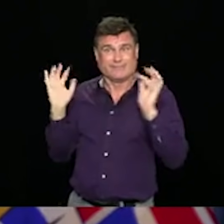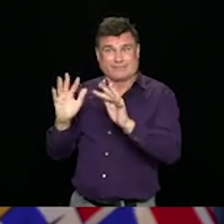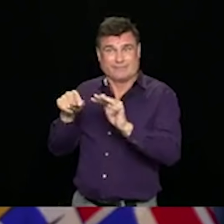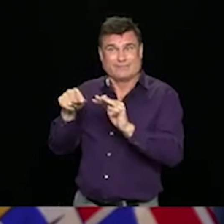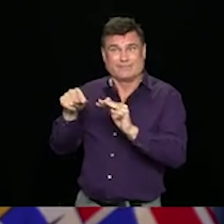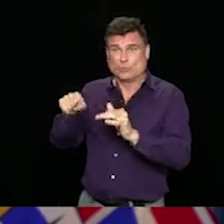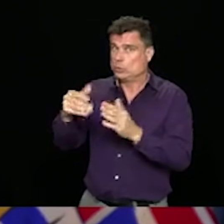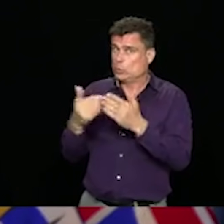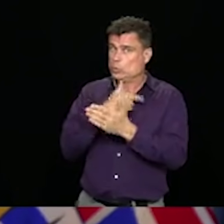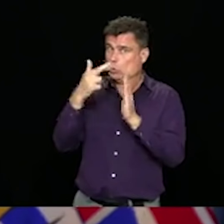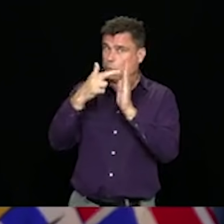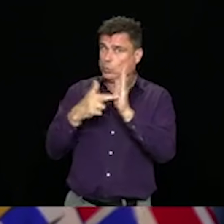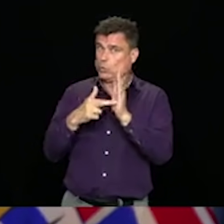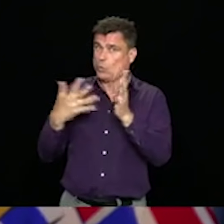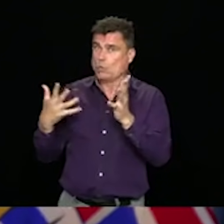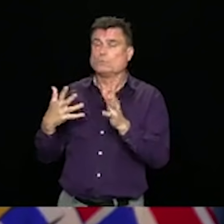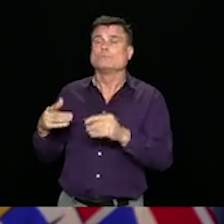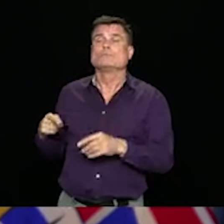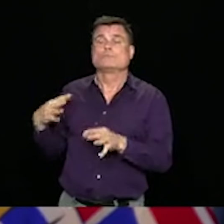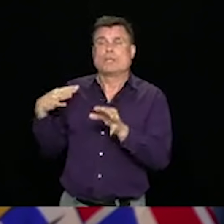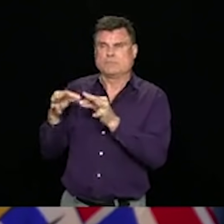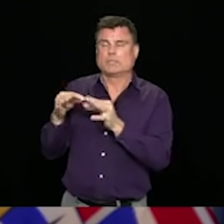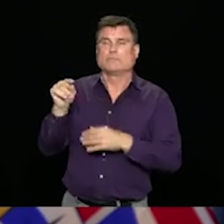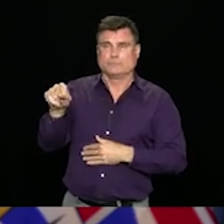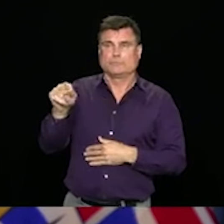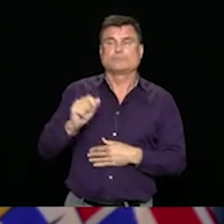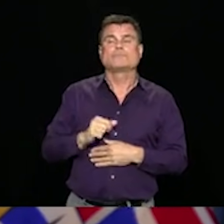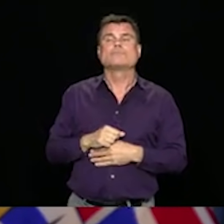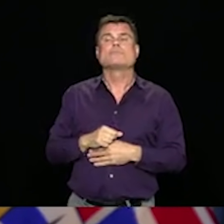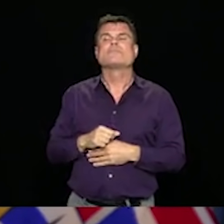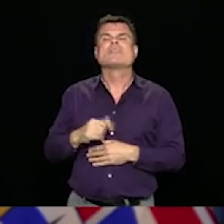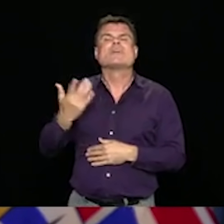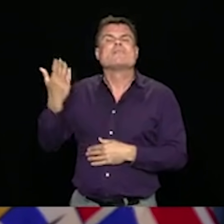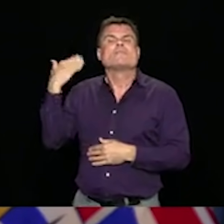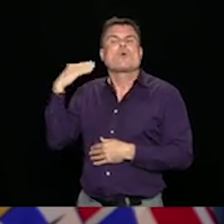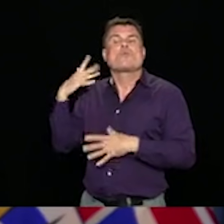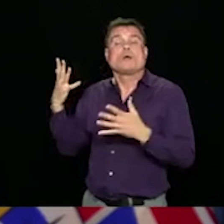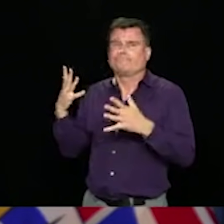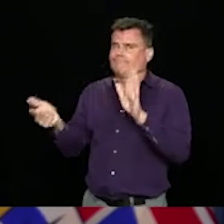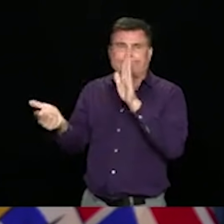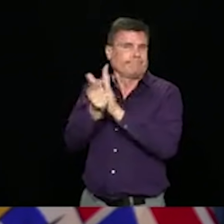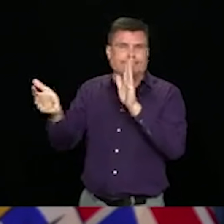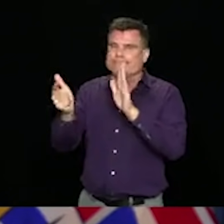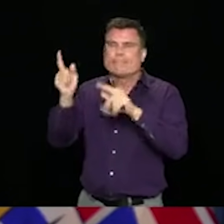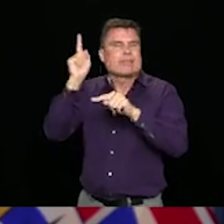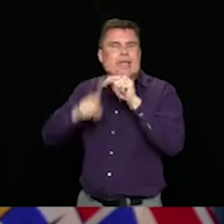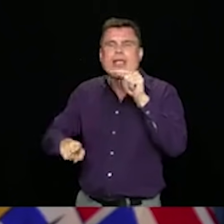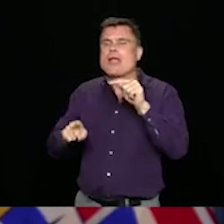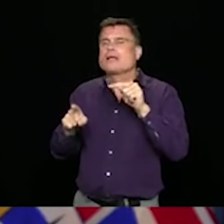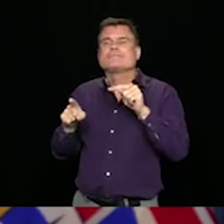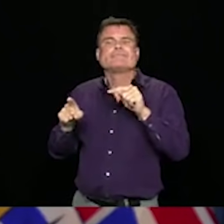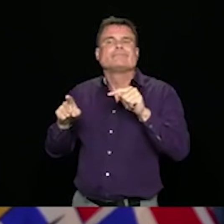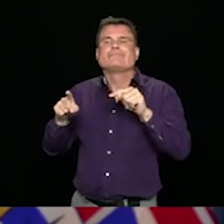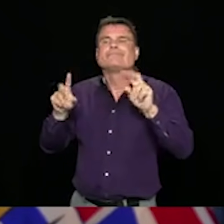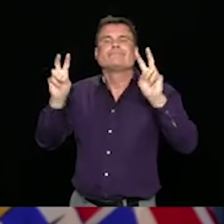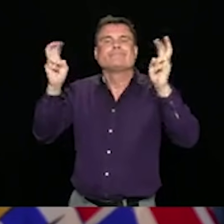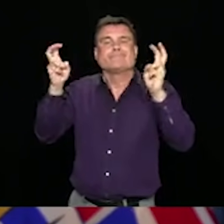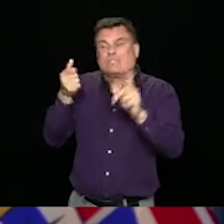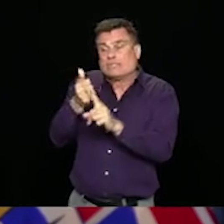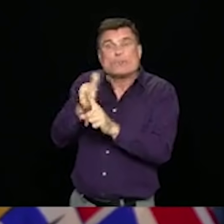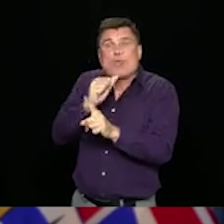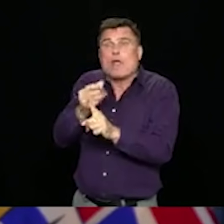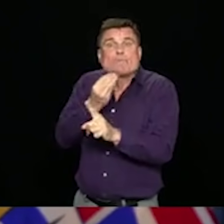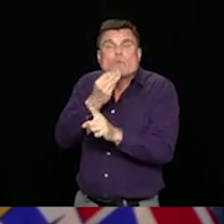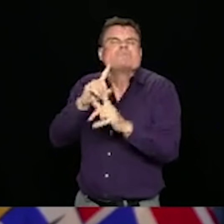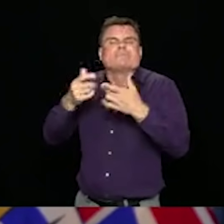order removes the prohibition on selling merchandise, so any non-food items. So that will be, I think, in keeping